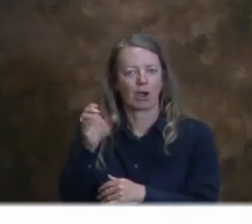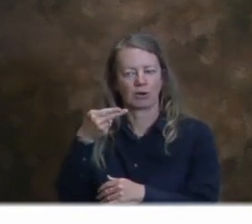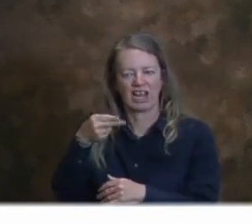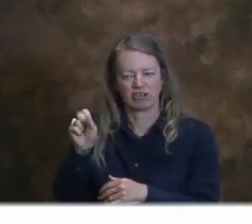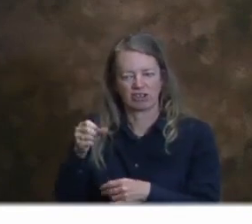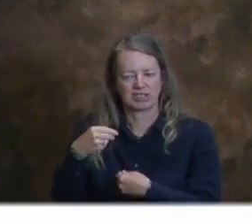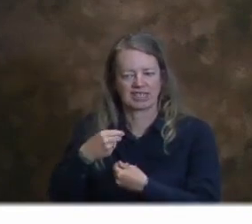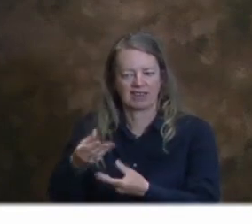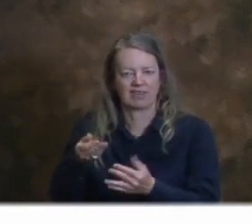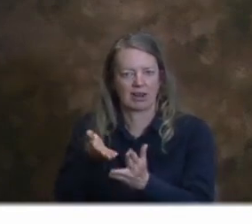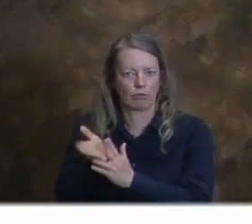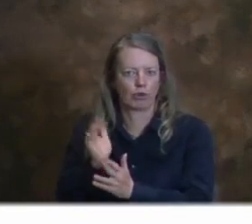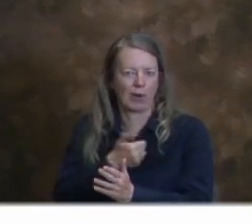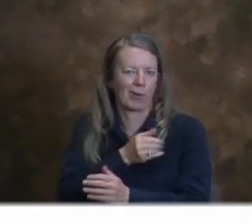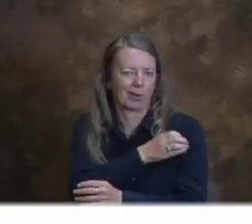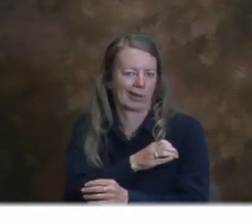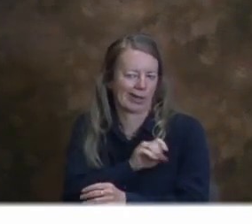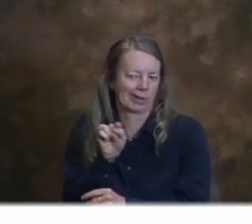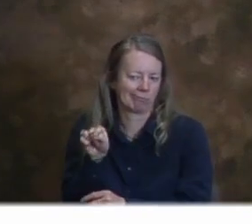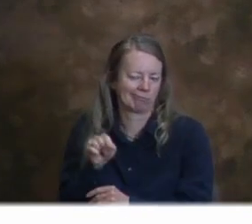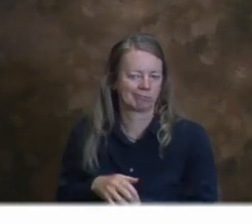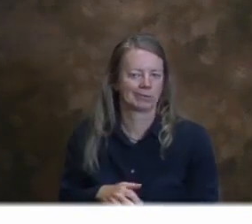through our clinic.